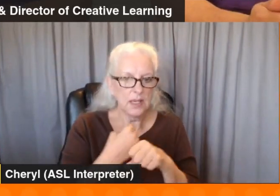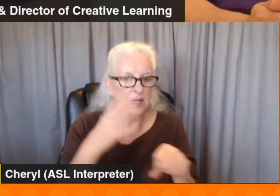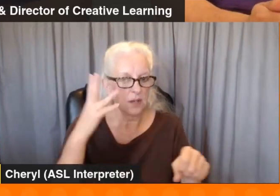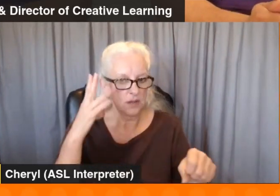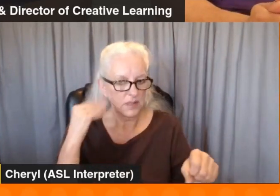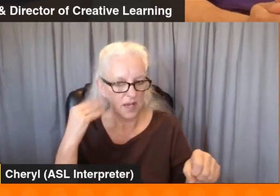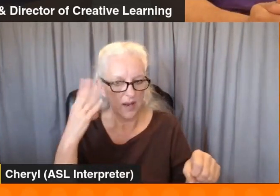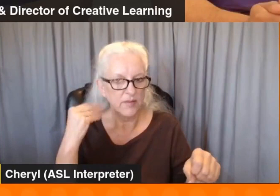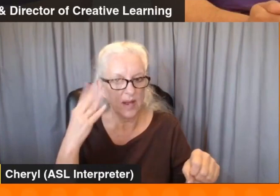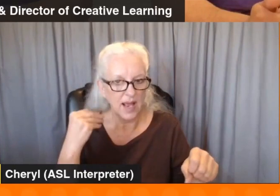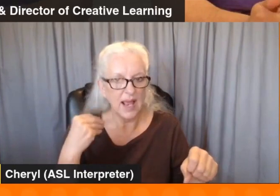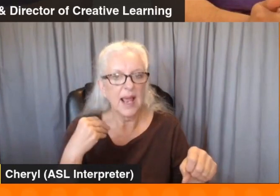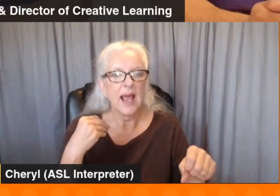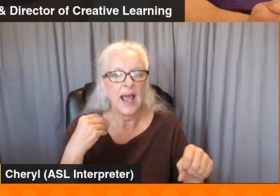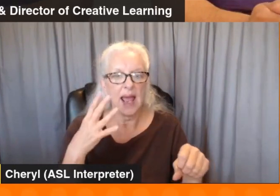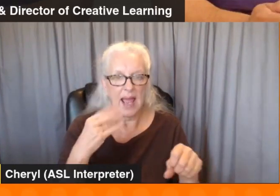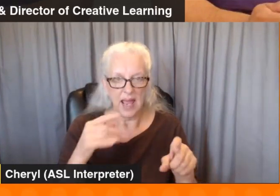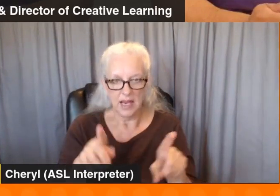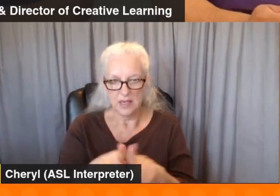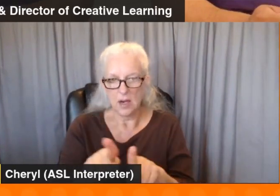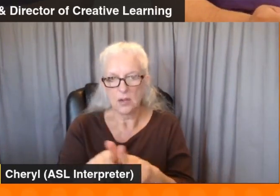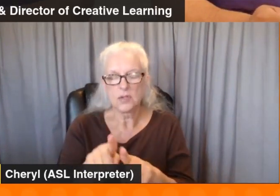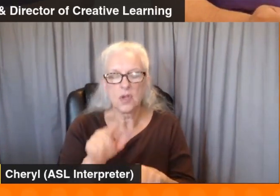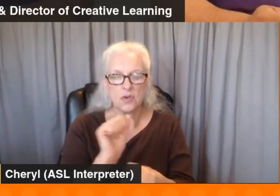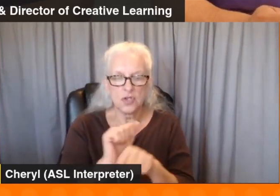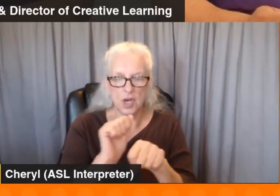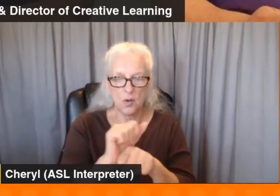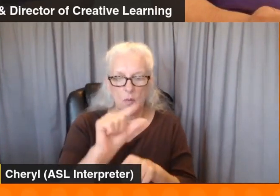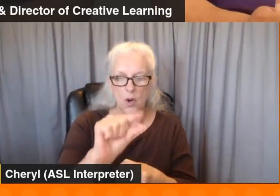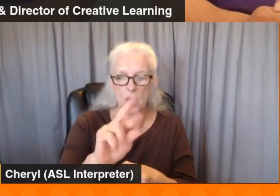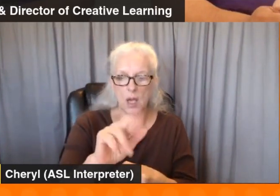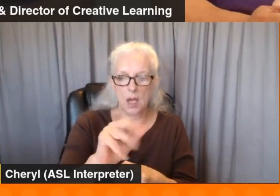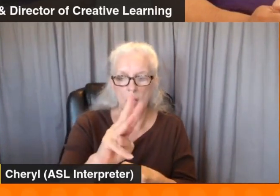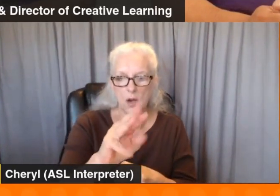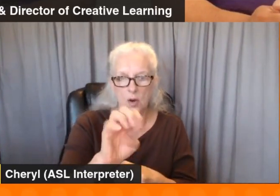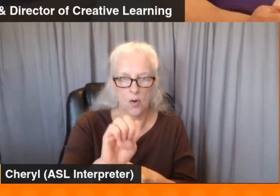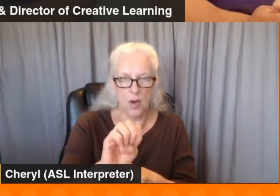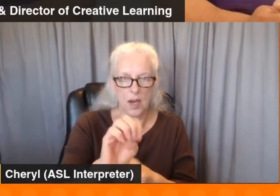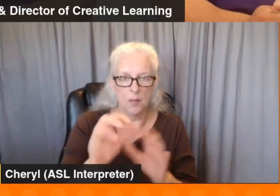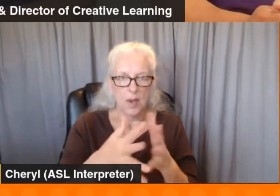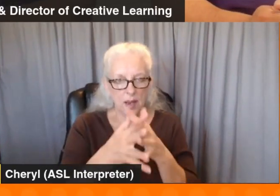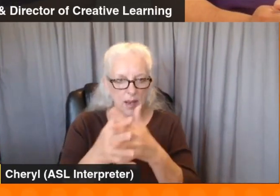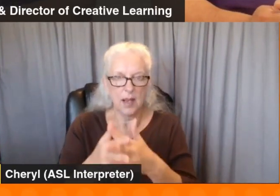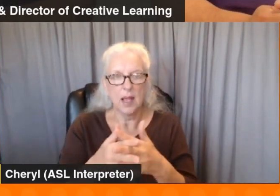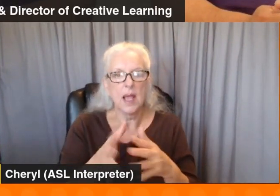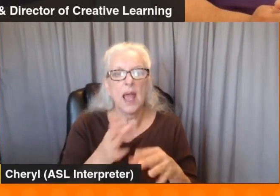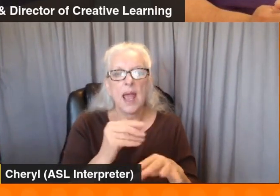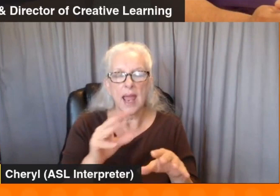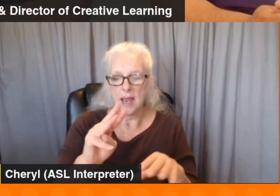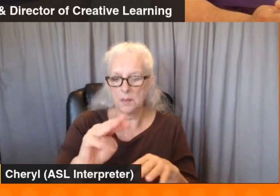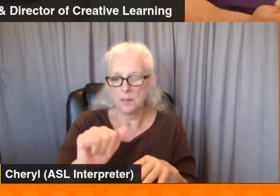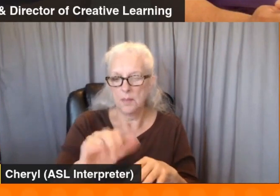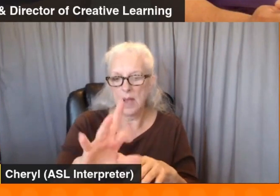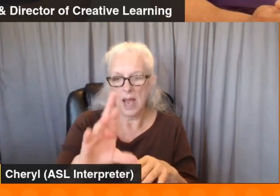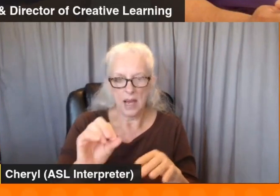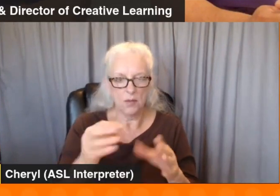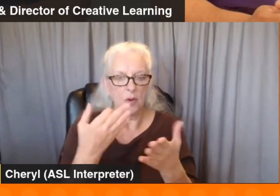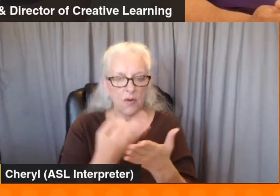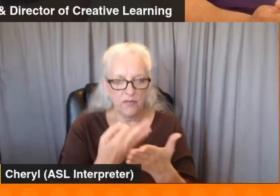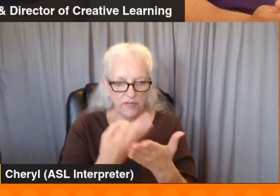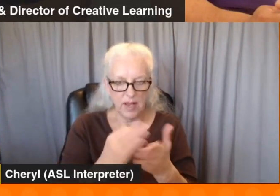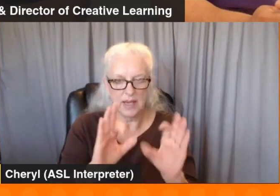Officer for the past 6 years at Grammy in America, a national nonprofit, microfinance organization with a mission